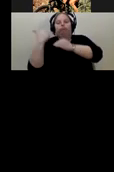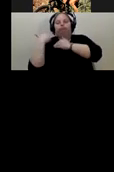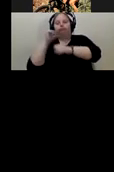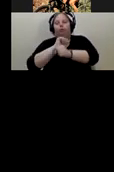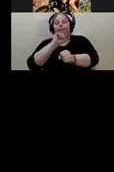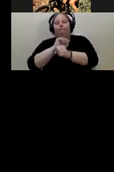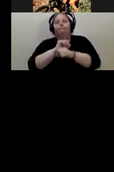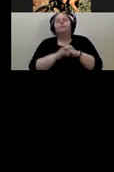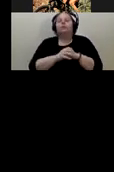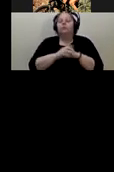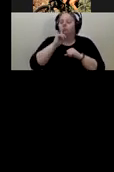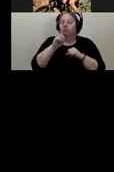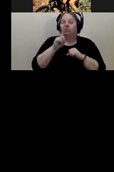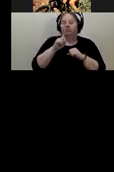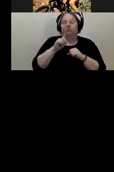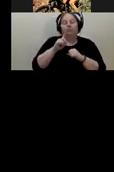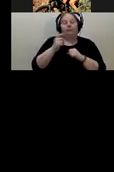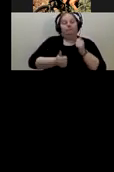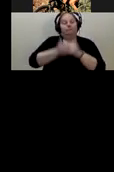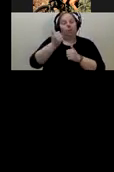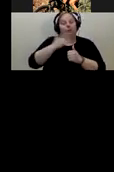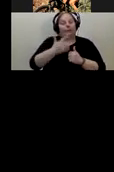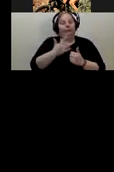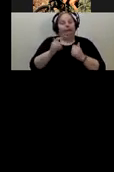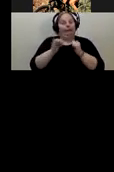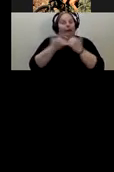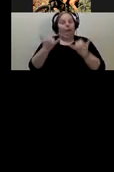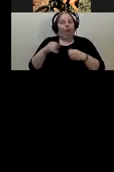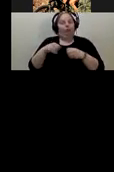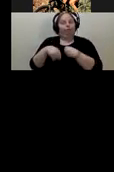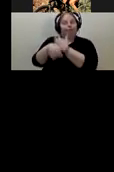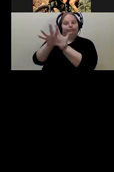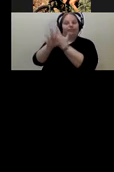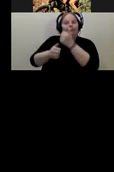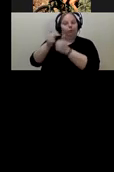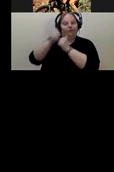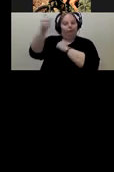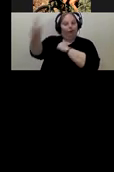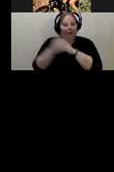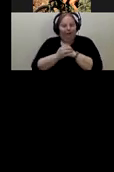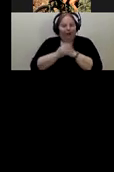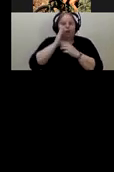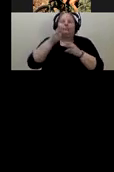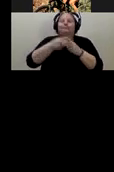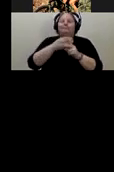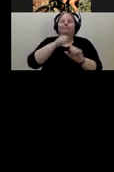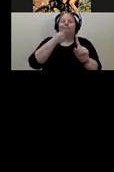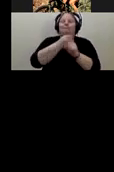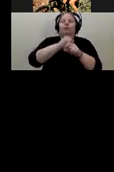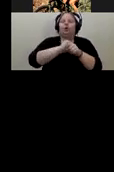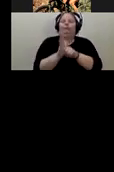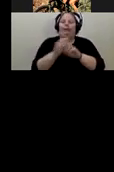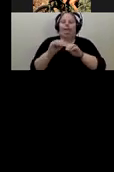today, chances are most of it is being done at a distance. And I wanted to just bring up COVID-19 here for a moment on how